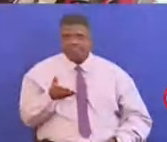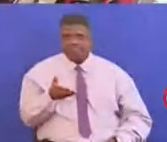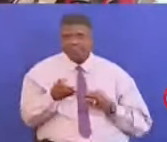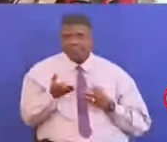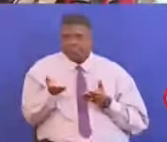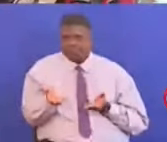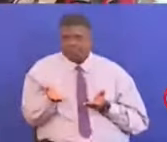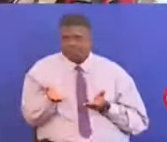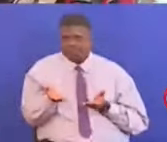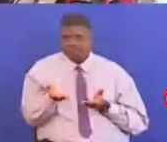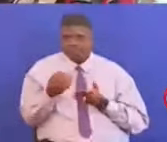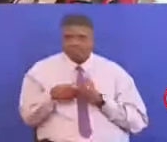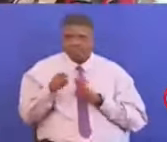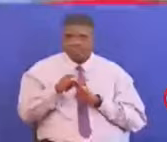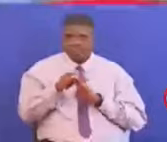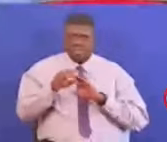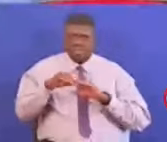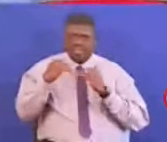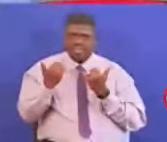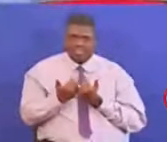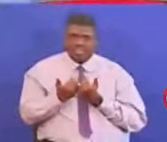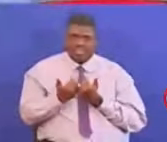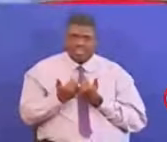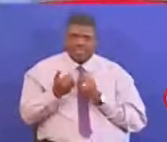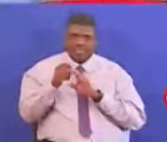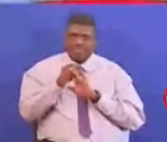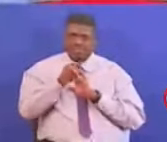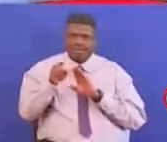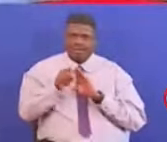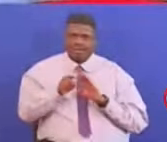applies to the East African community integration process? Thank you.